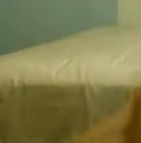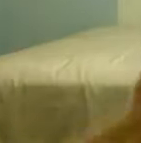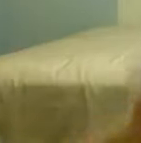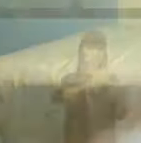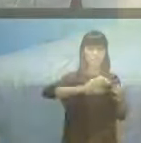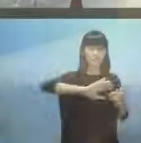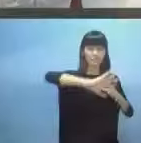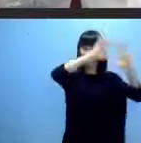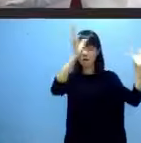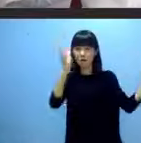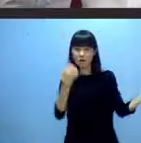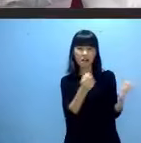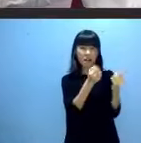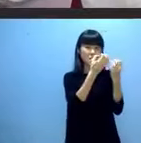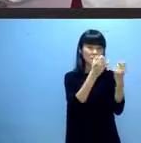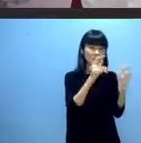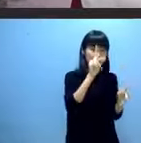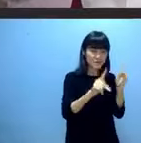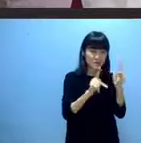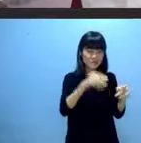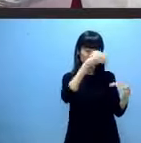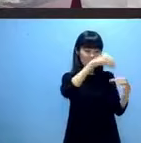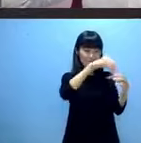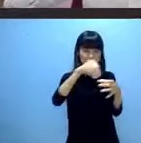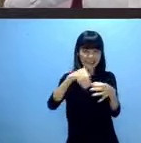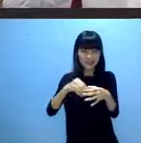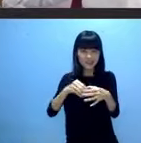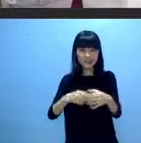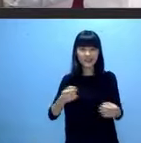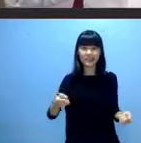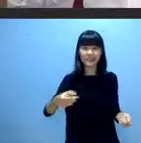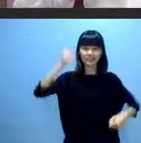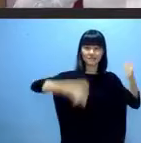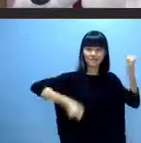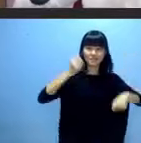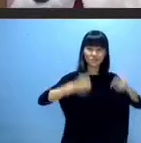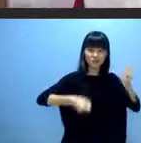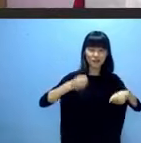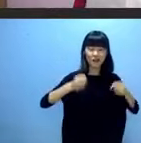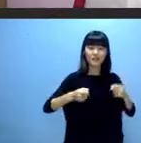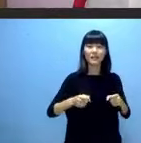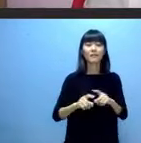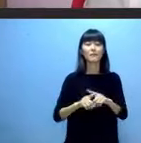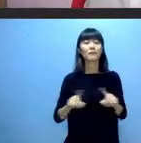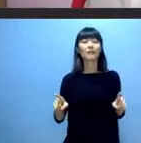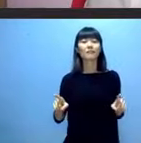20 people inside, you know, dong dong chiang, but no.